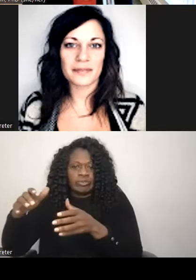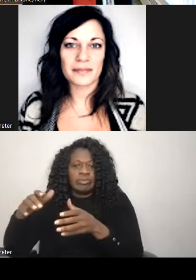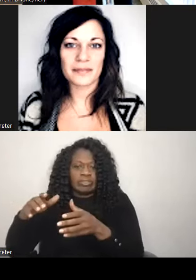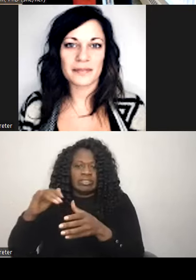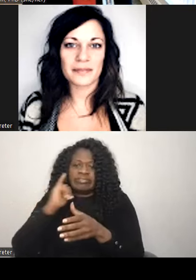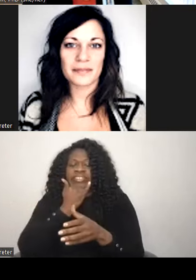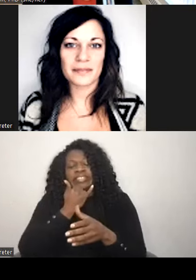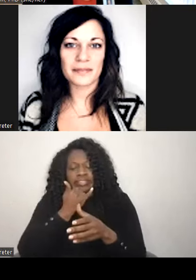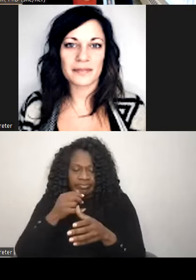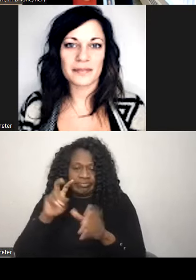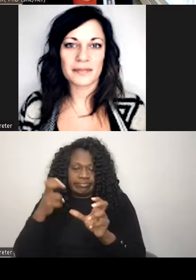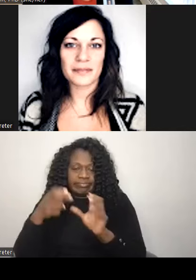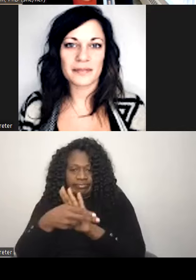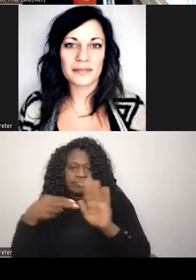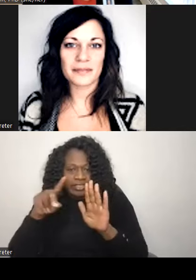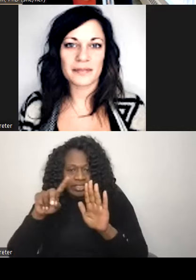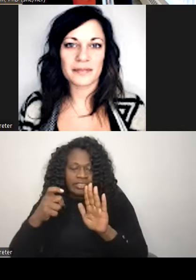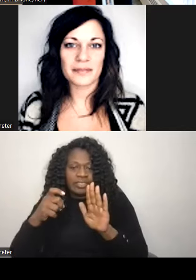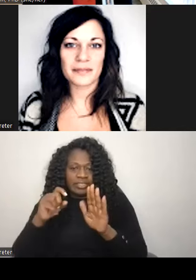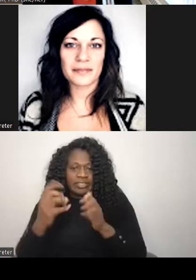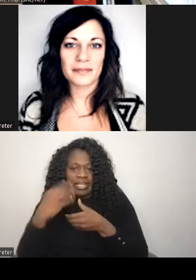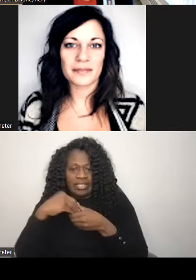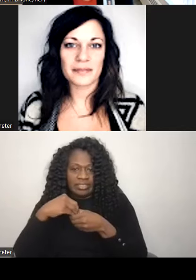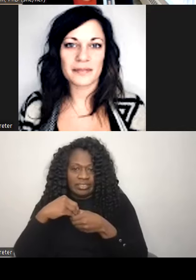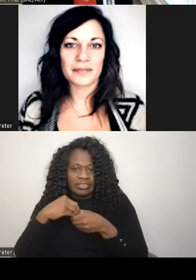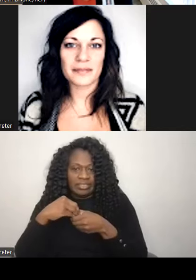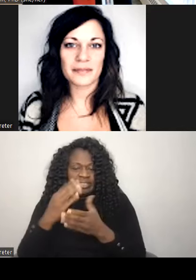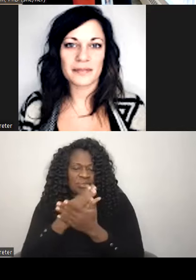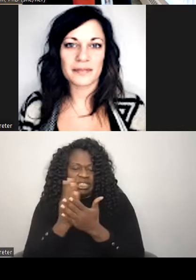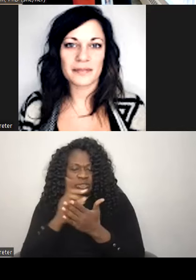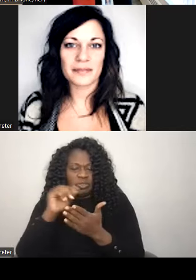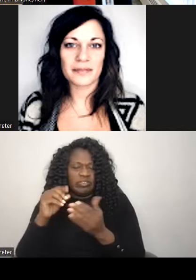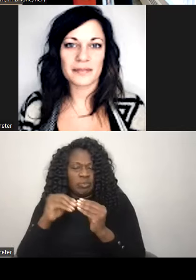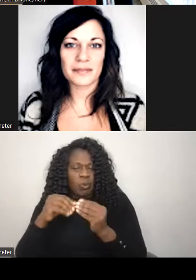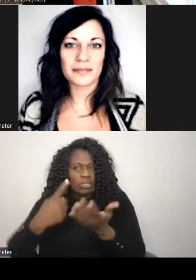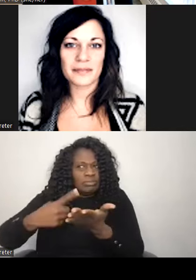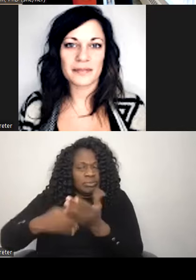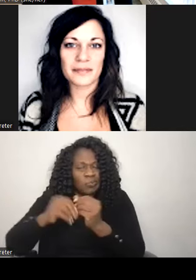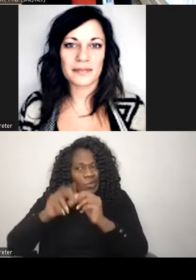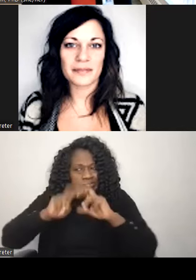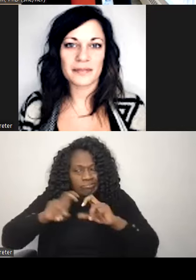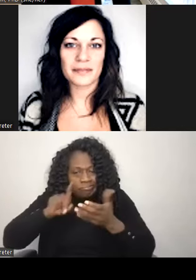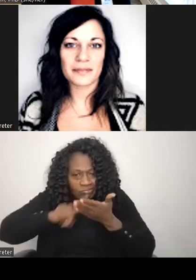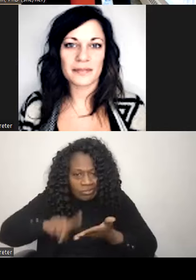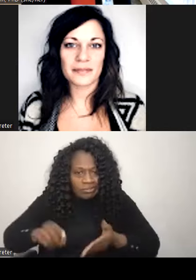incorrectly classified as autism spectrum disorder, but that's up for debate and for further research.